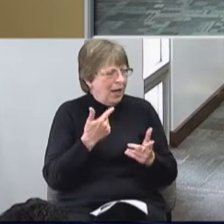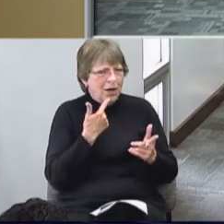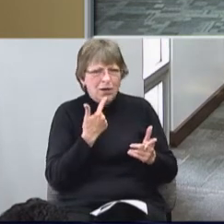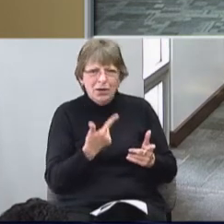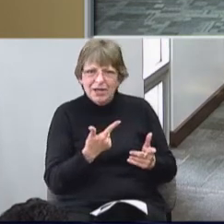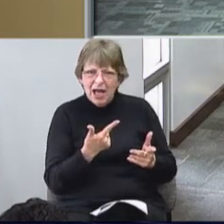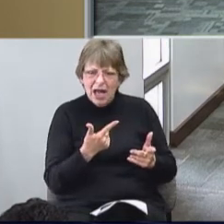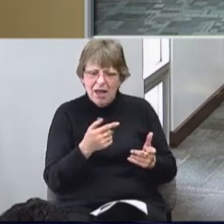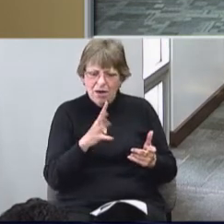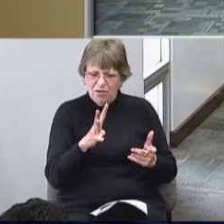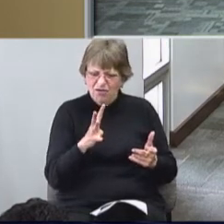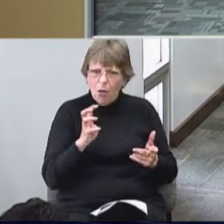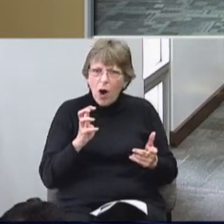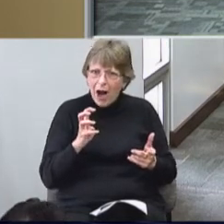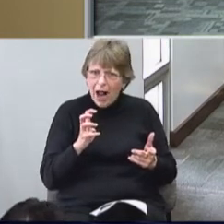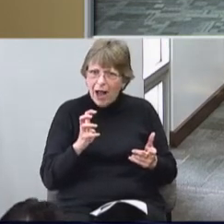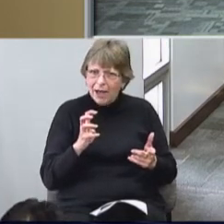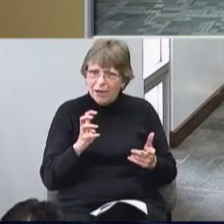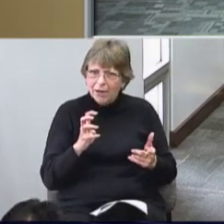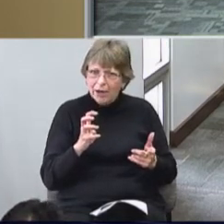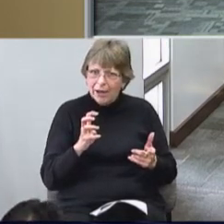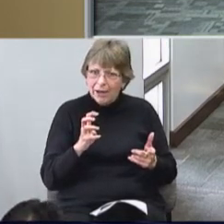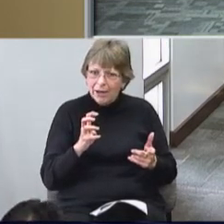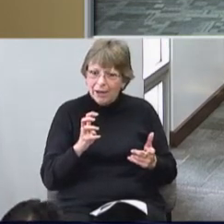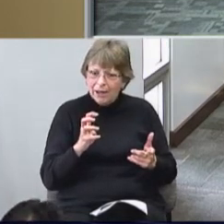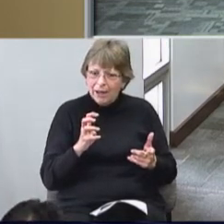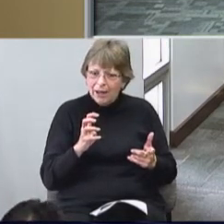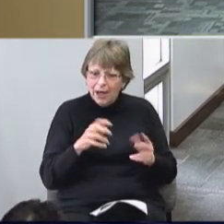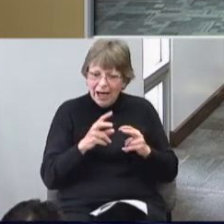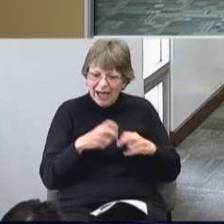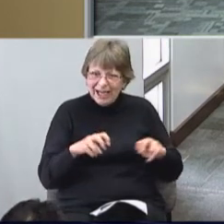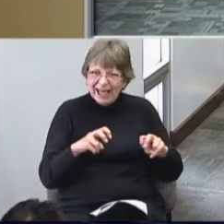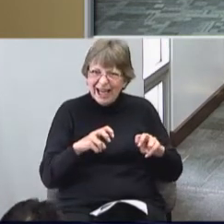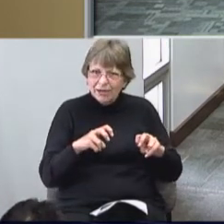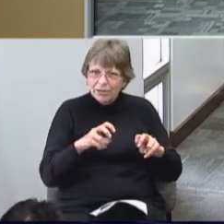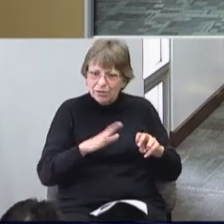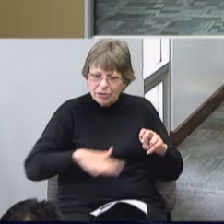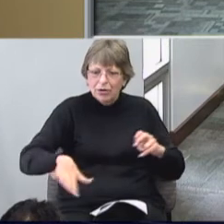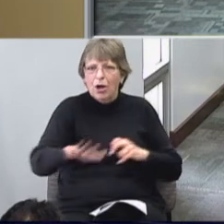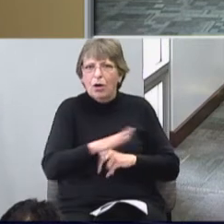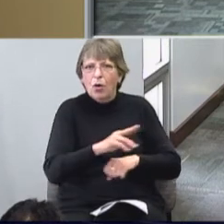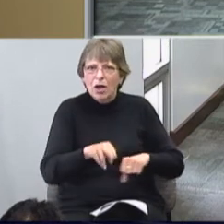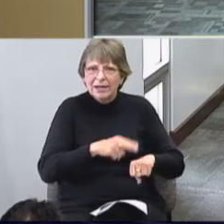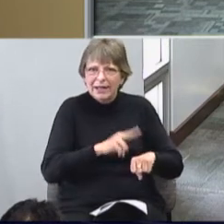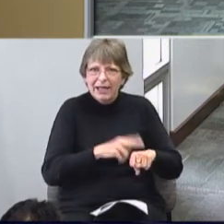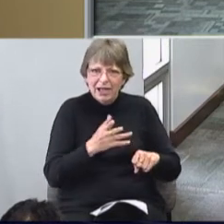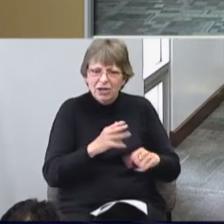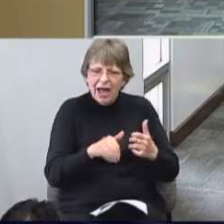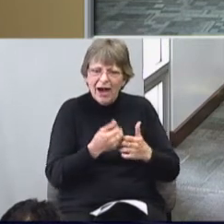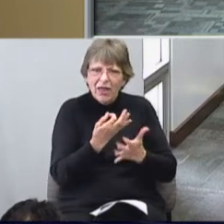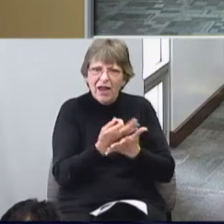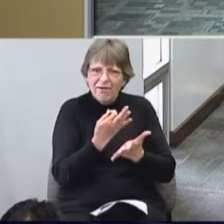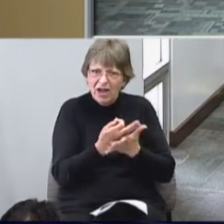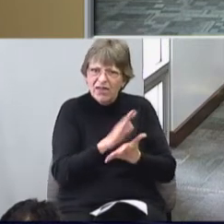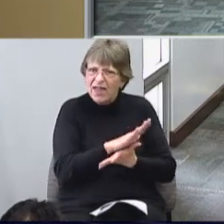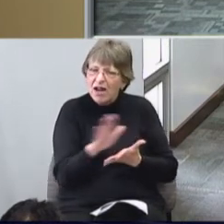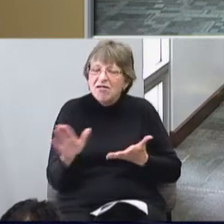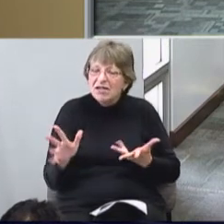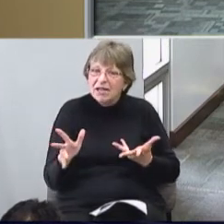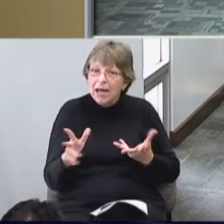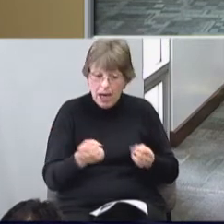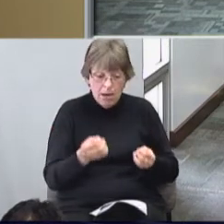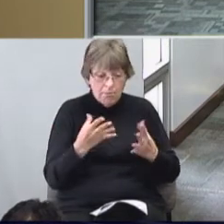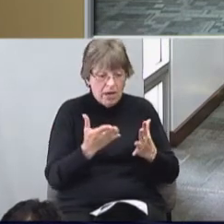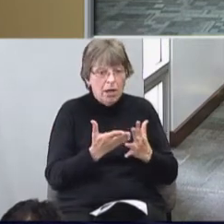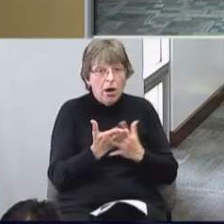public art councils or projects. How do those go about funding? Many generally? of them are funded through